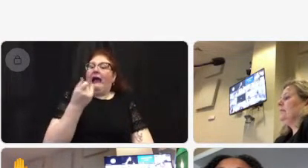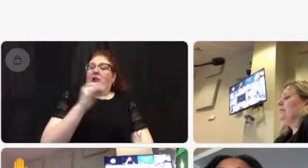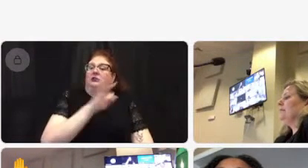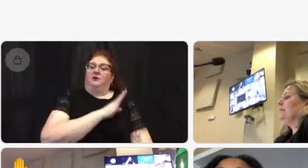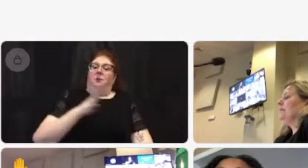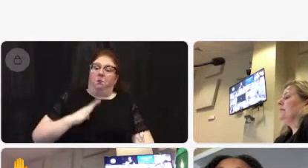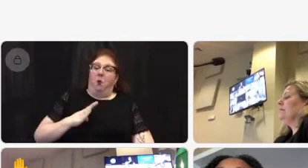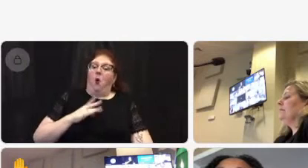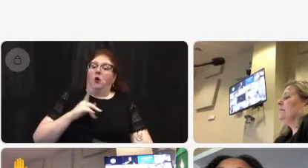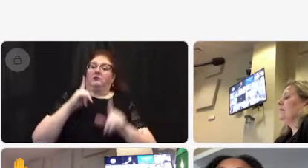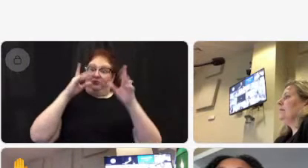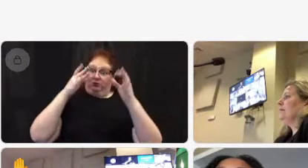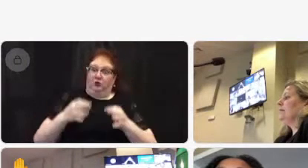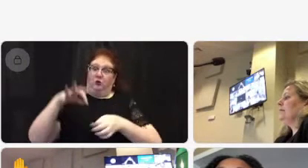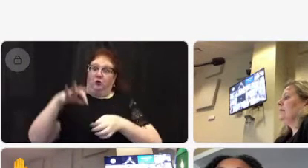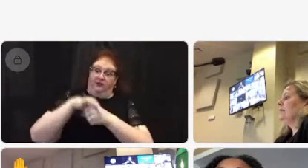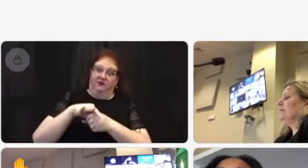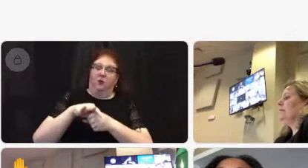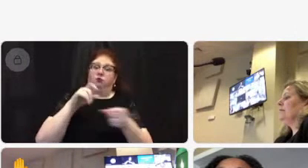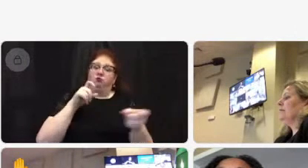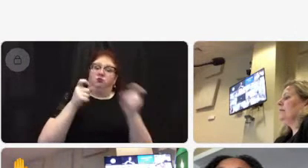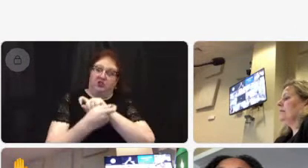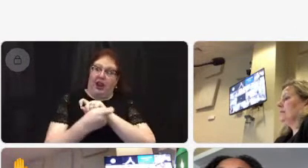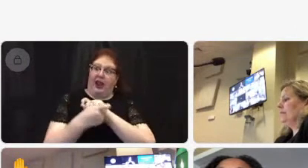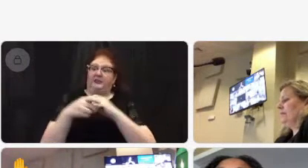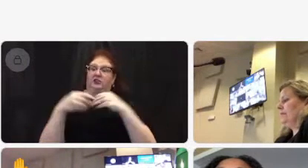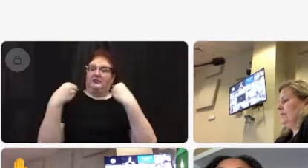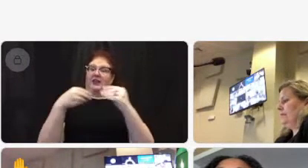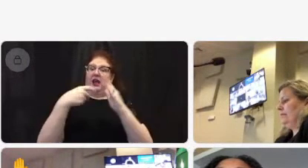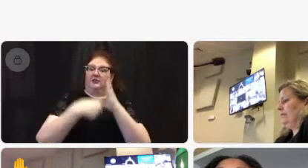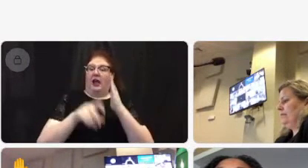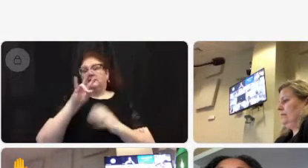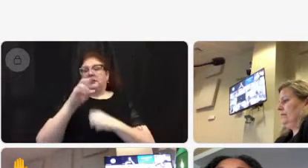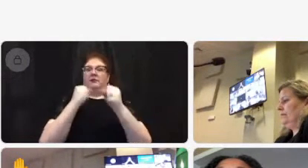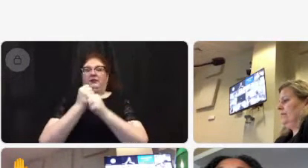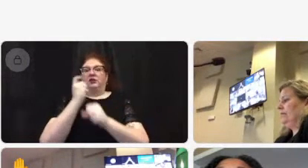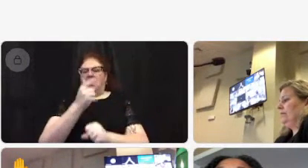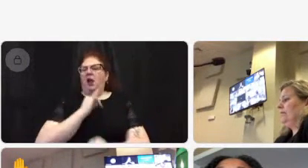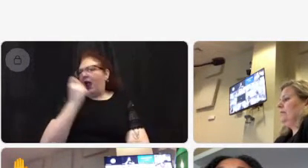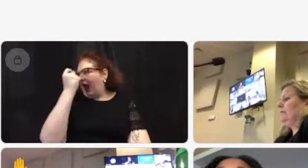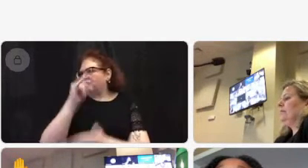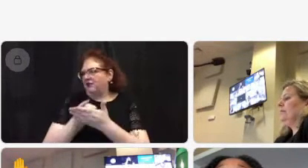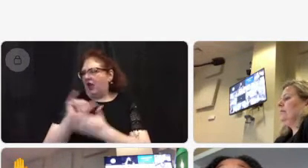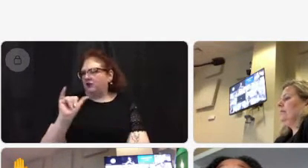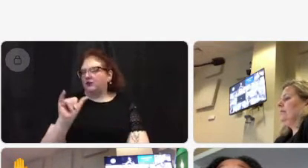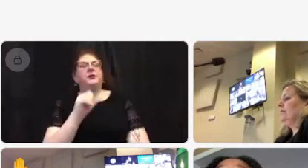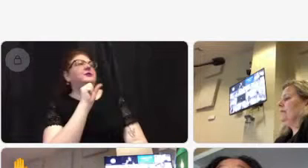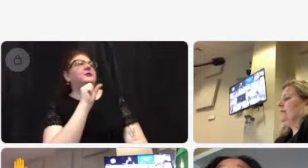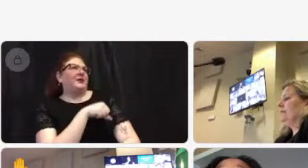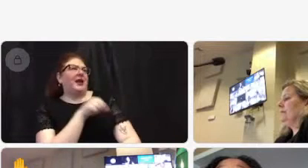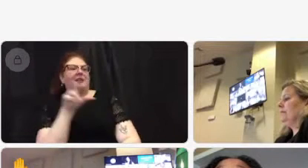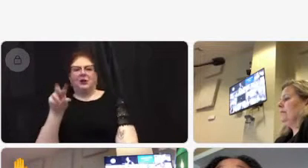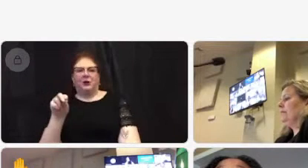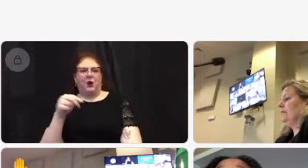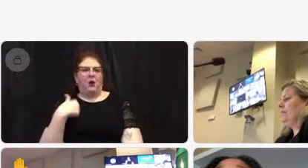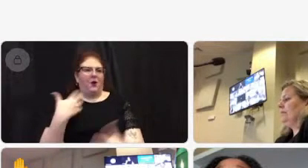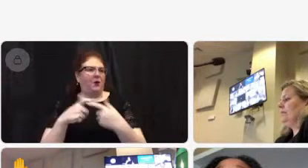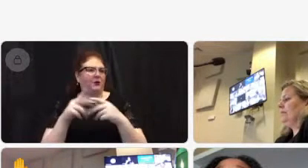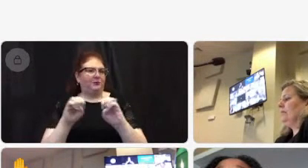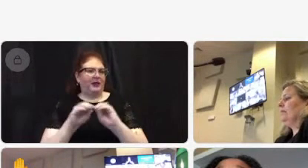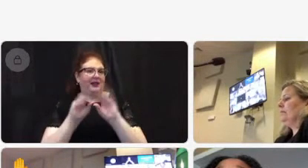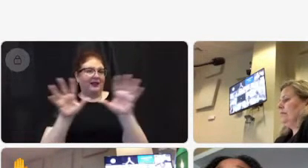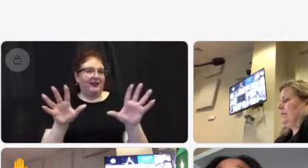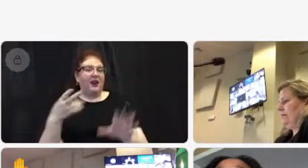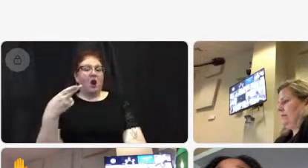tax, several years down the road, then I understand that too. But yes, but it's a yes and no. I want to be very clear, because what Director Hines is talking